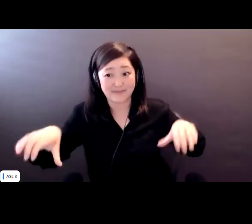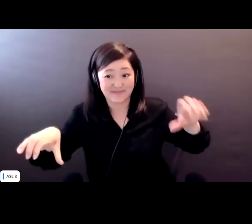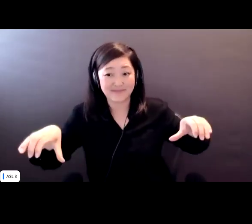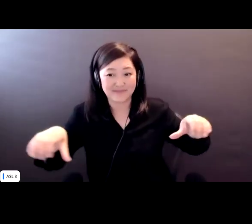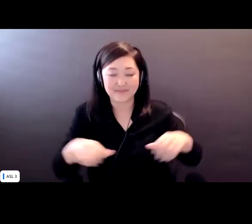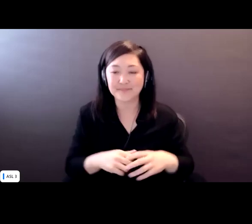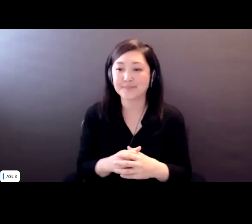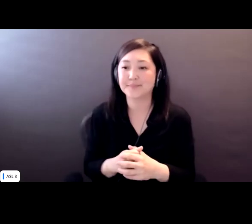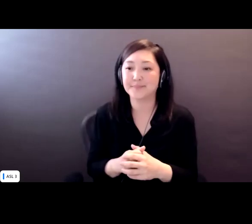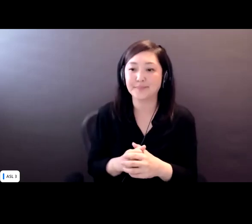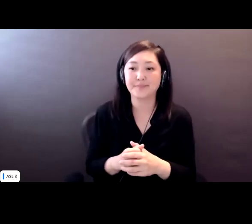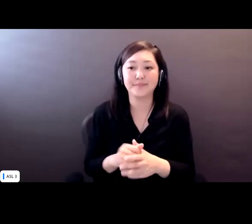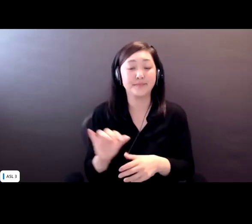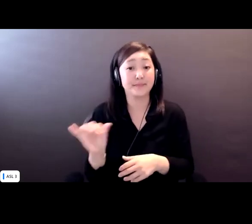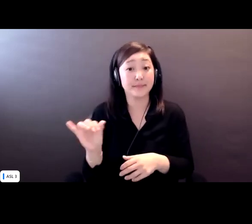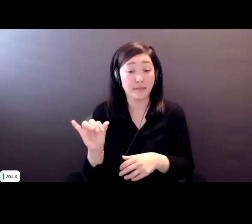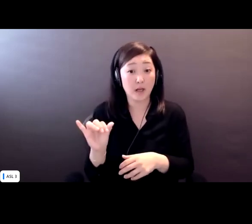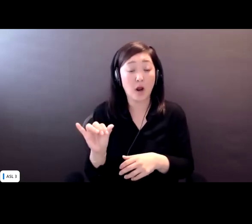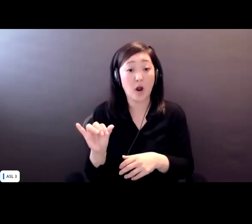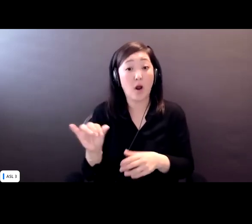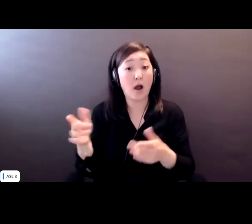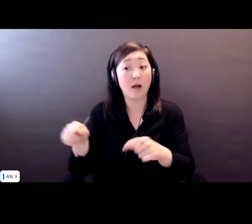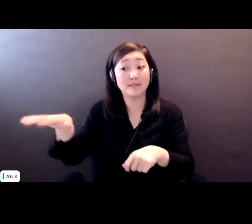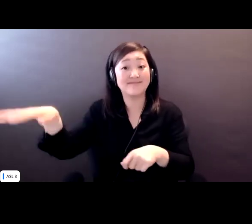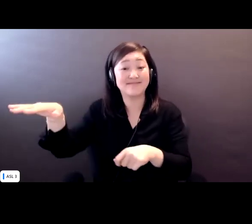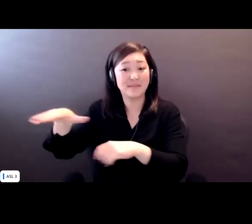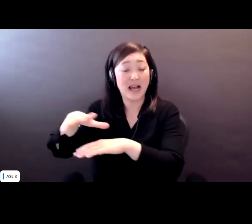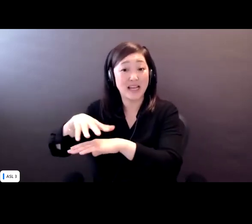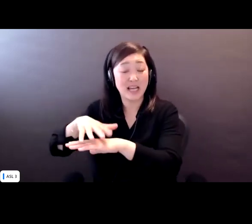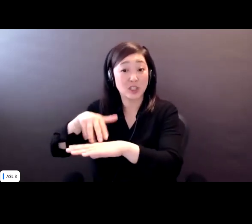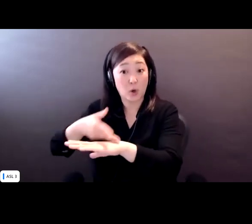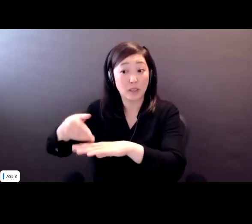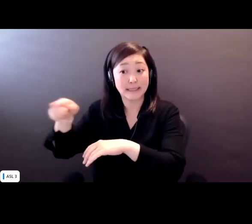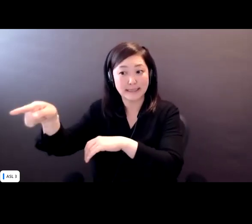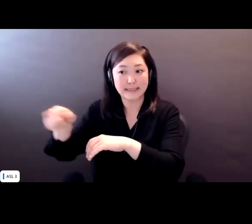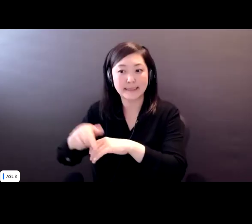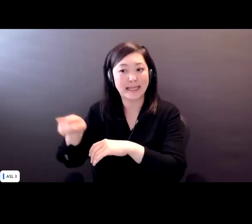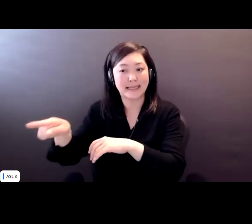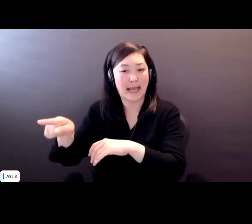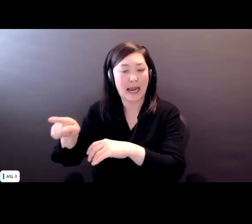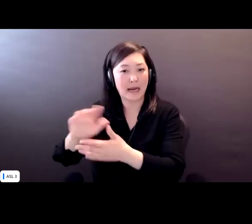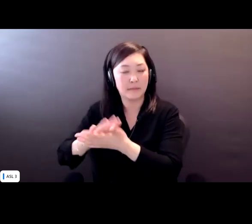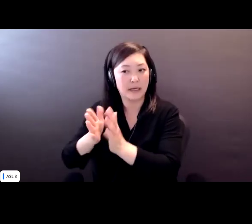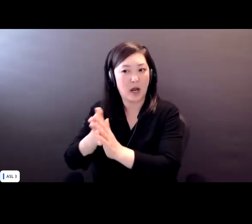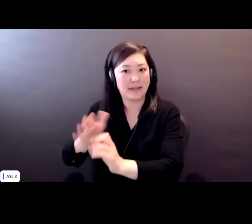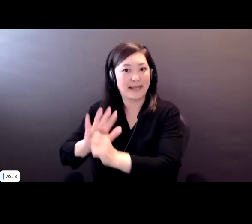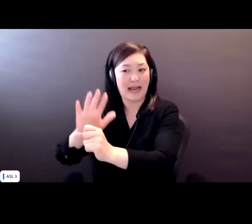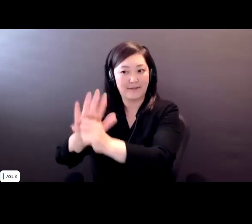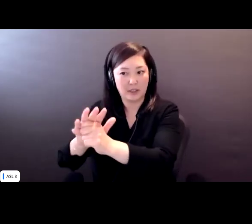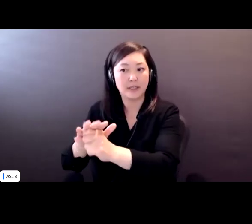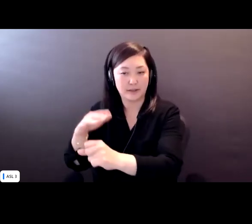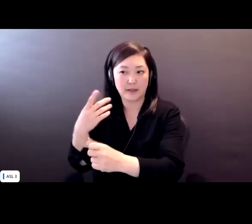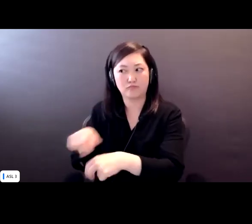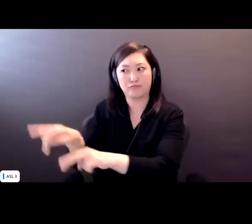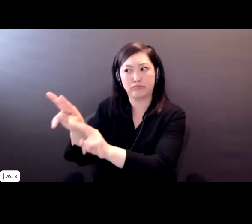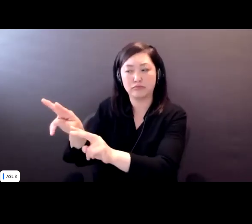Now, I'll also mention Scotland because it's referred to by many advocates as the gold standard for criminalizing